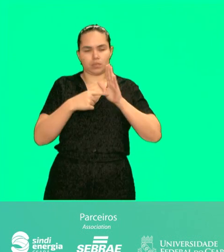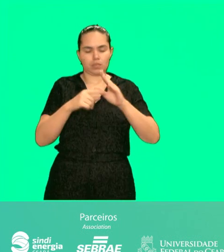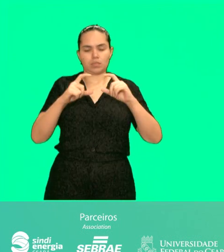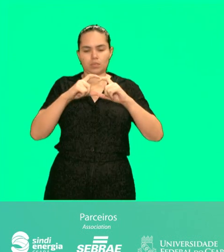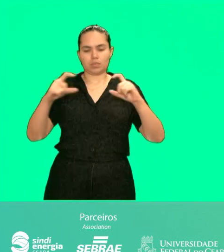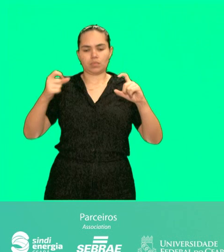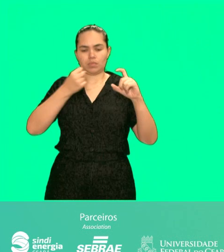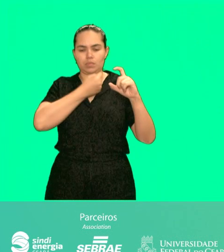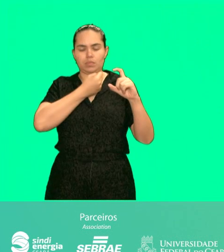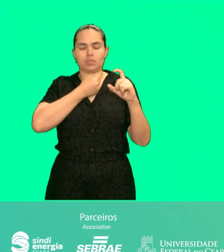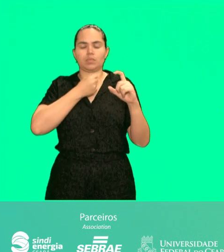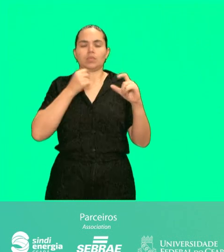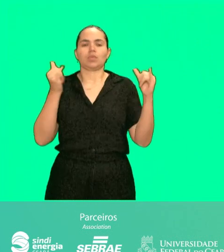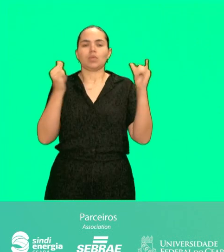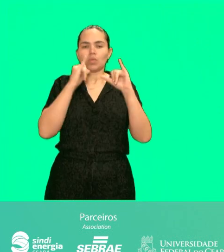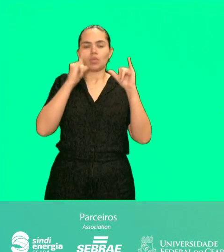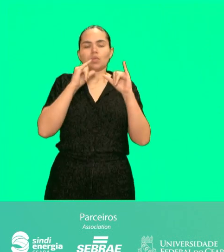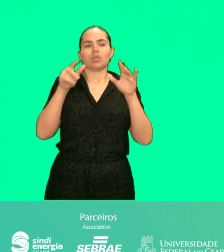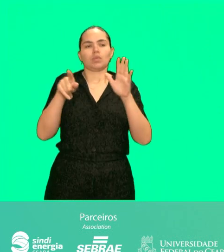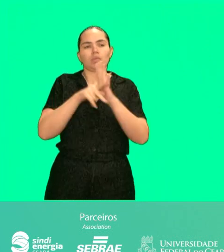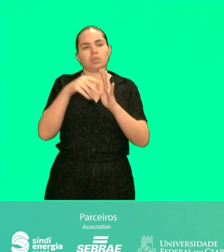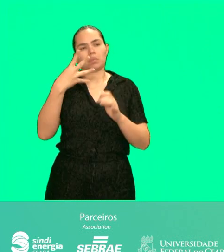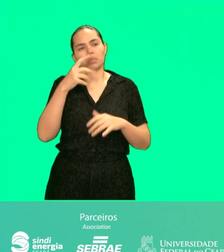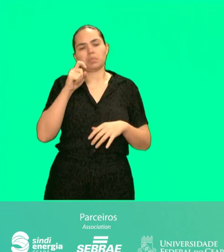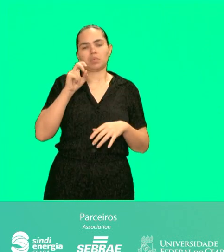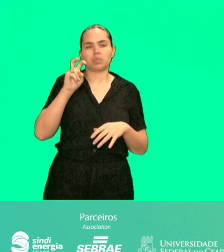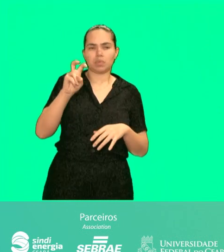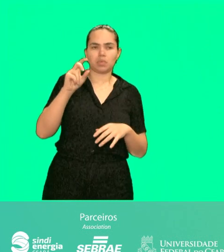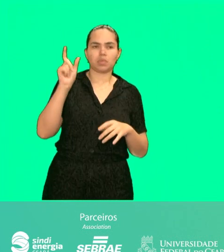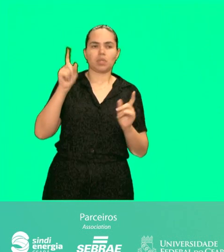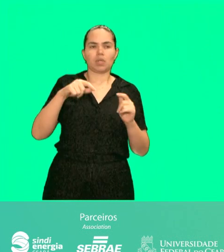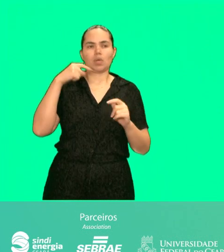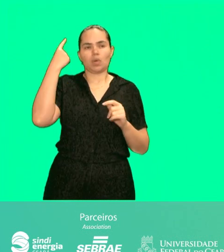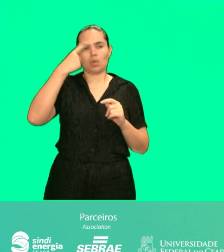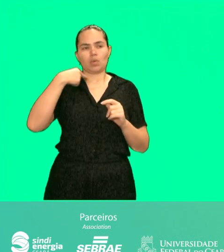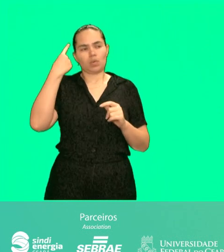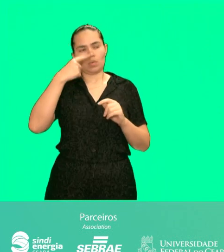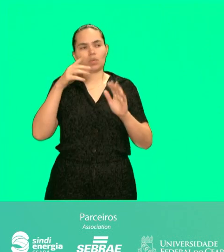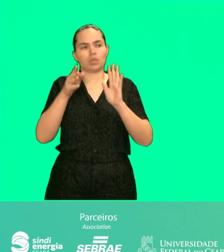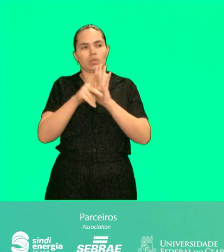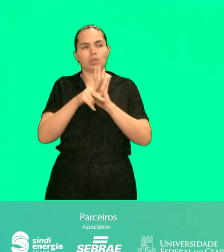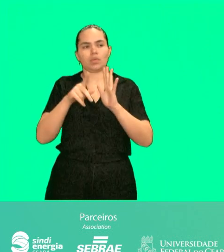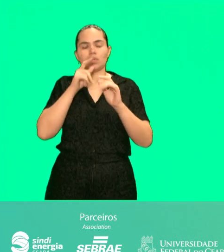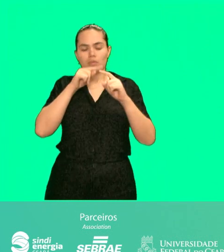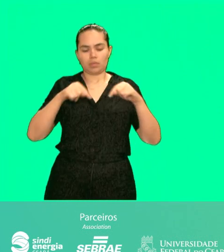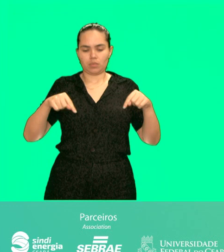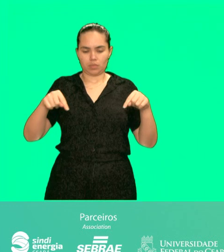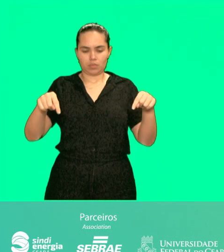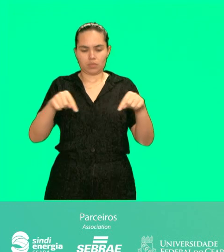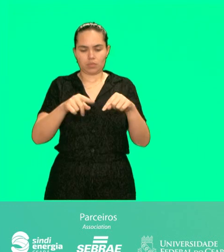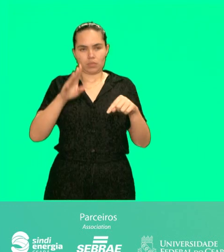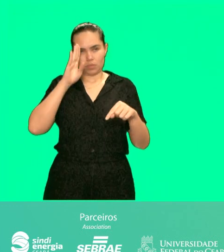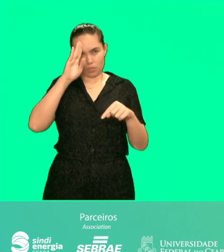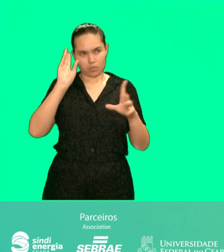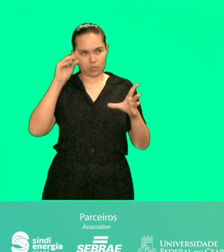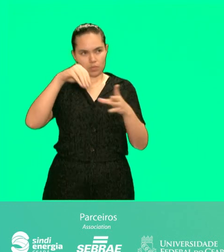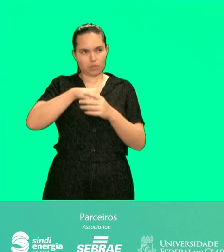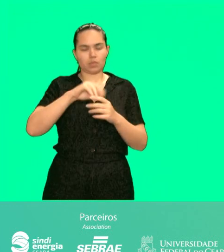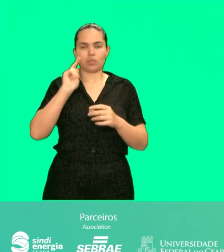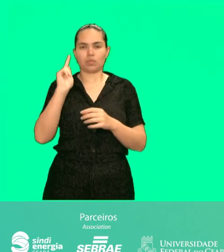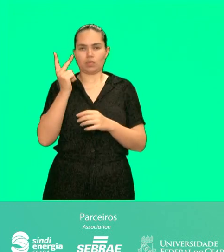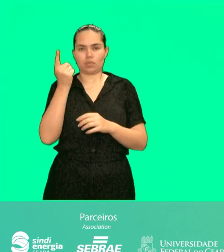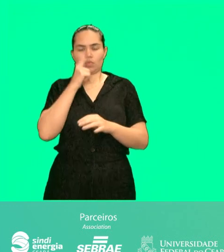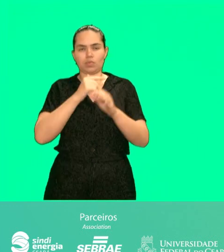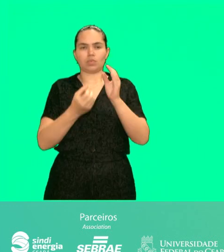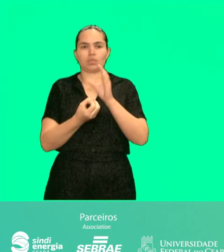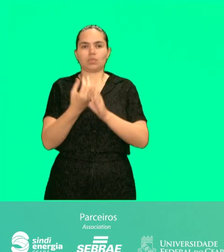have de this efficiency consumir of 4,5 4.5 kWh por kWh normal metro per cúbico de cubic hidrogênio produzido.